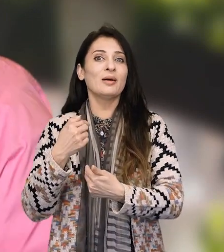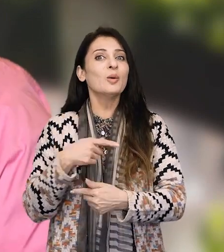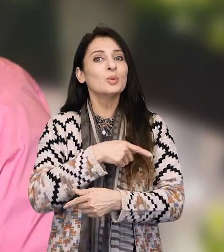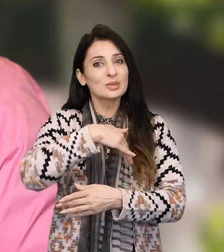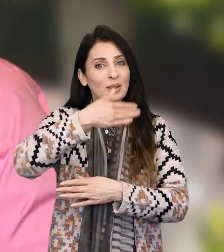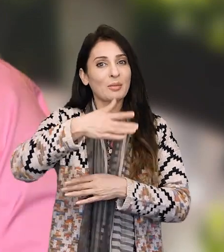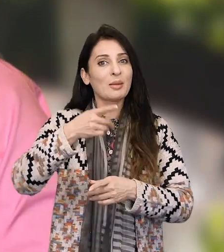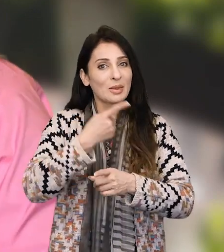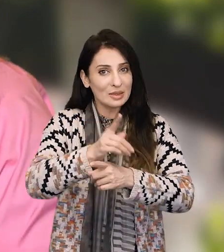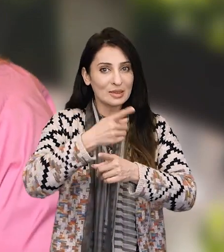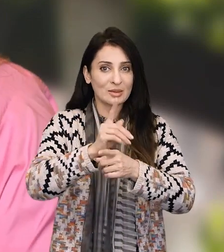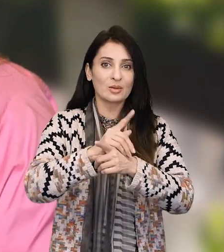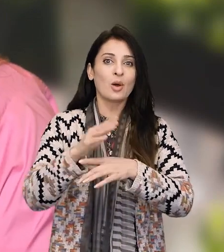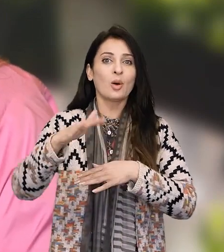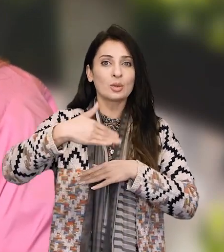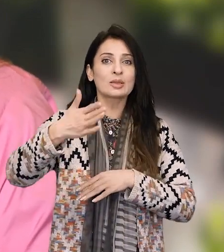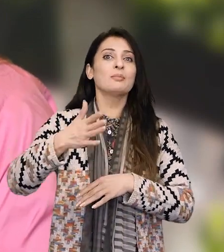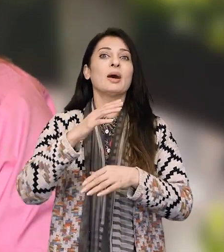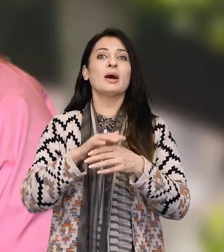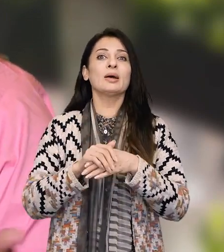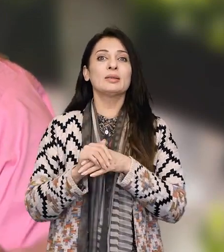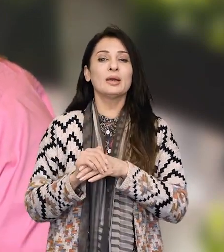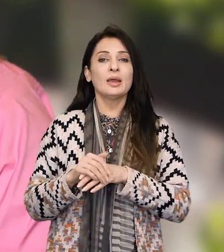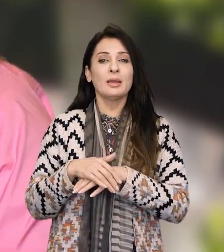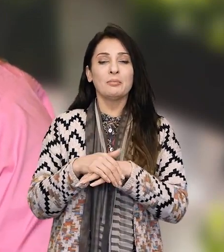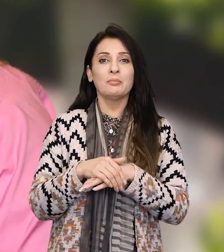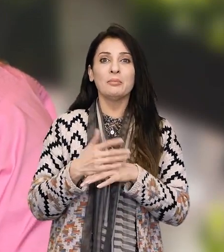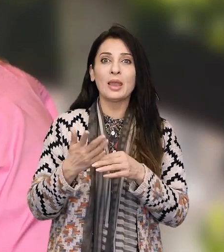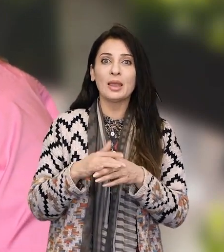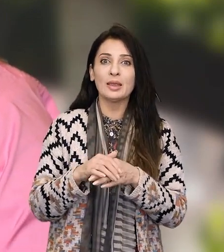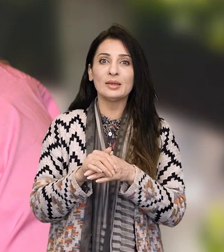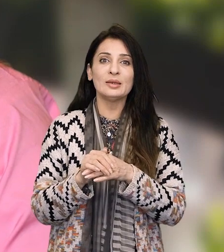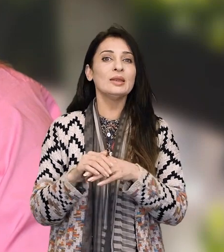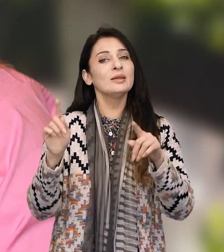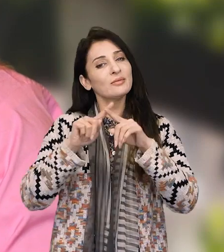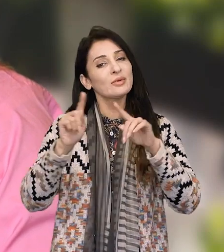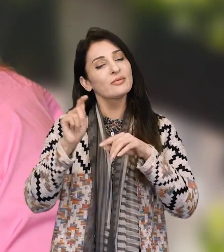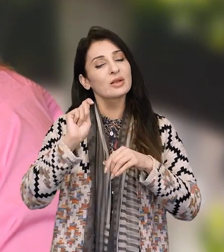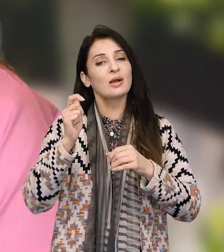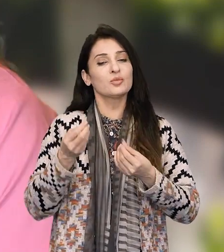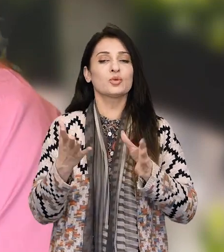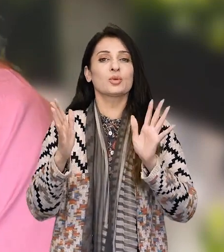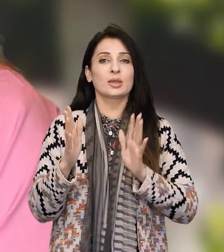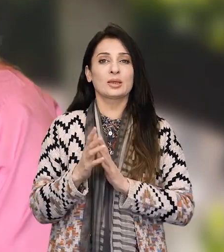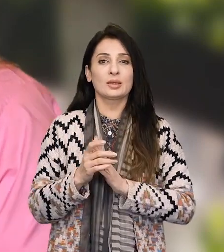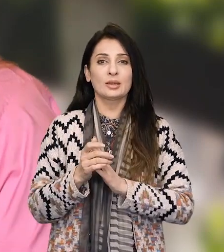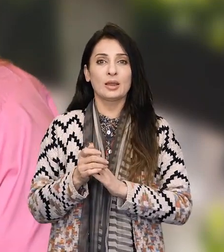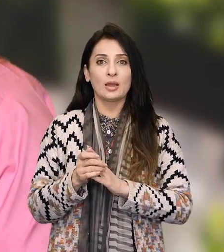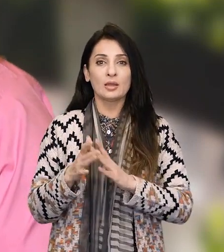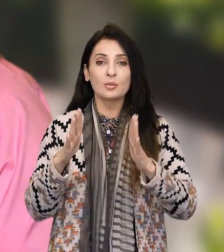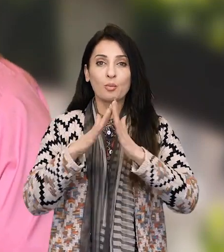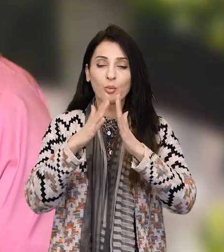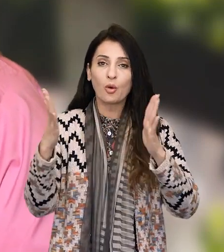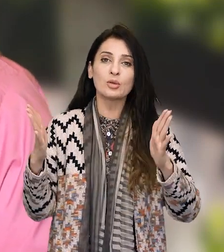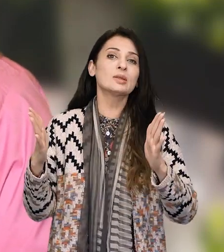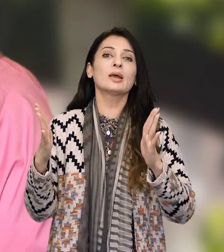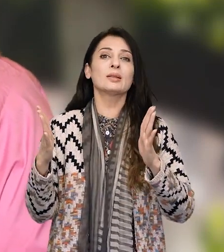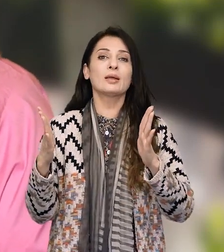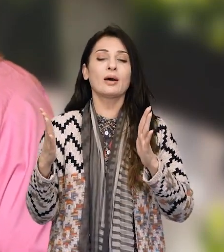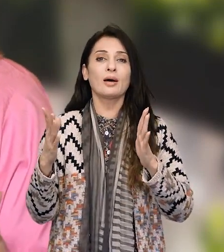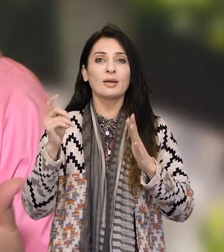into teaching, and then I got into eventually making a business out of it, right? So there's just too much that